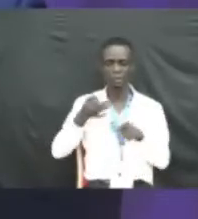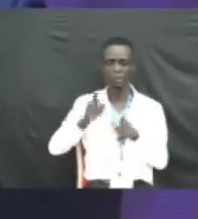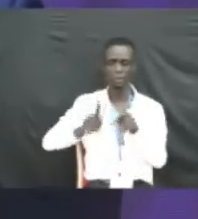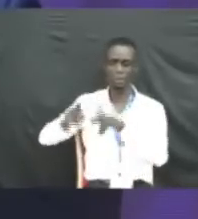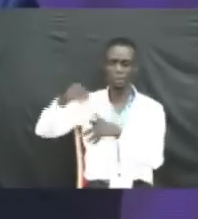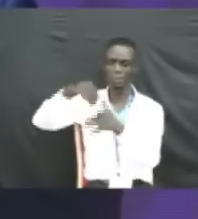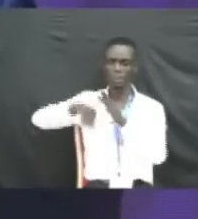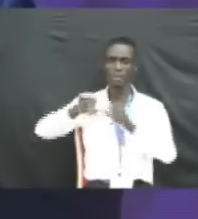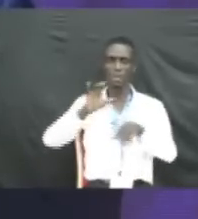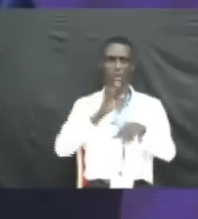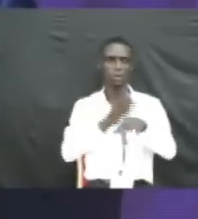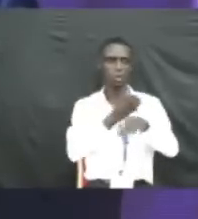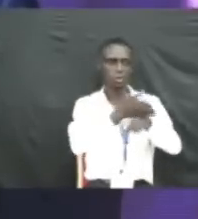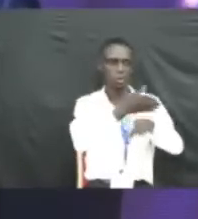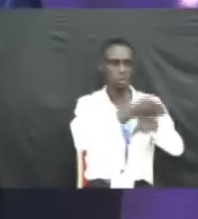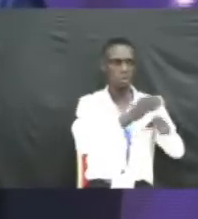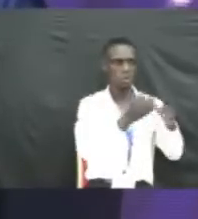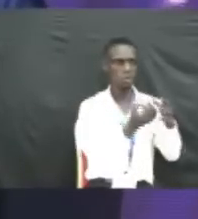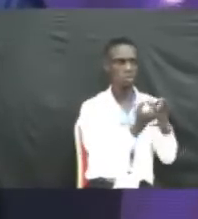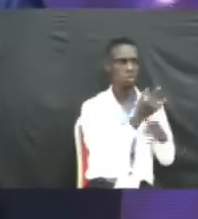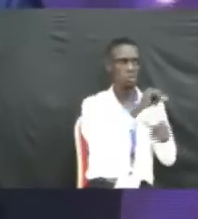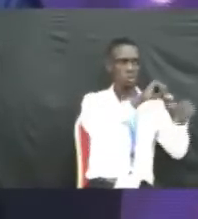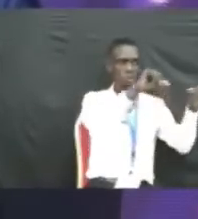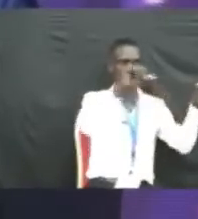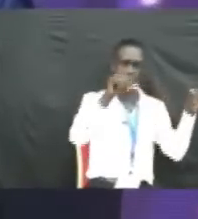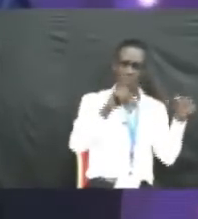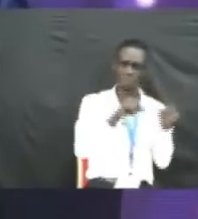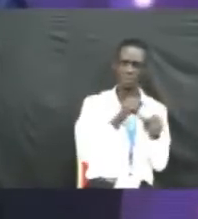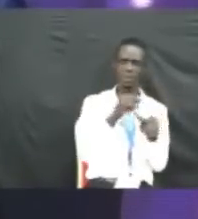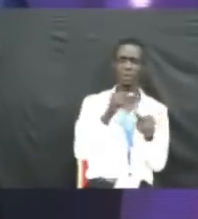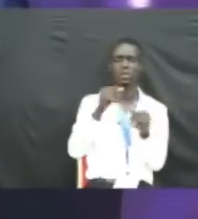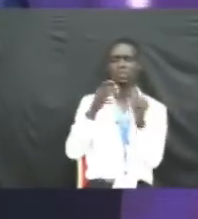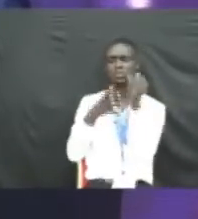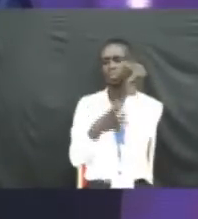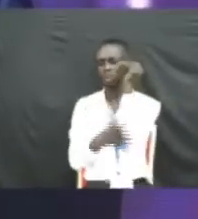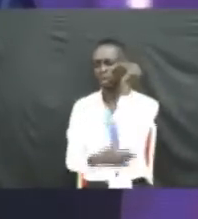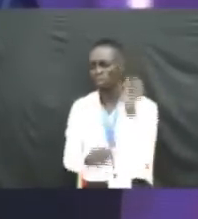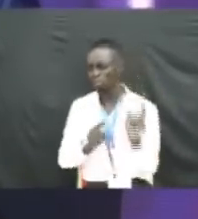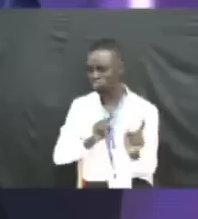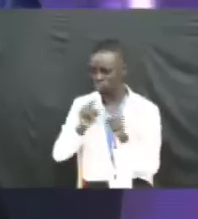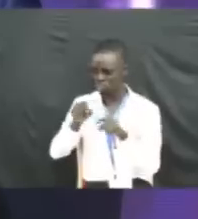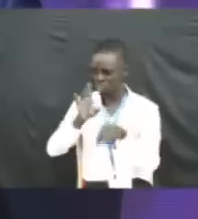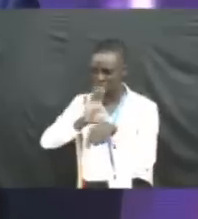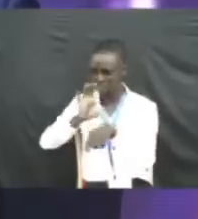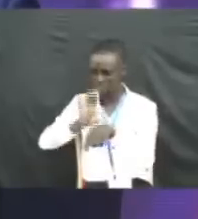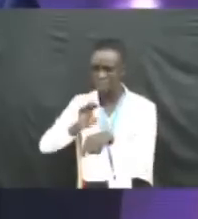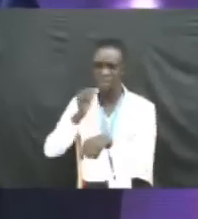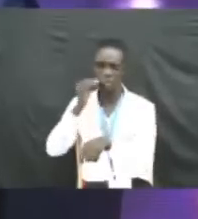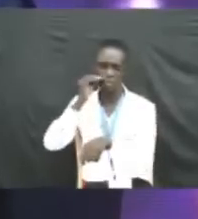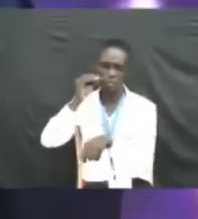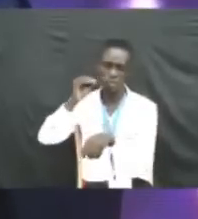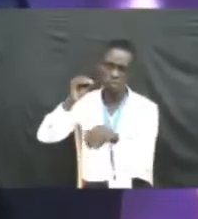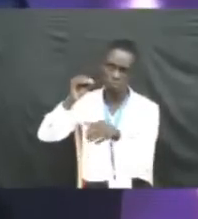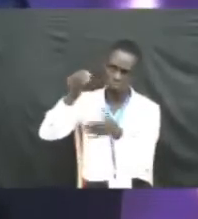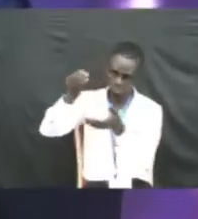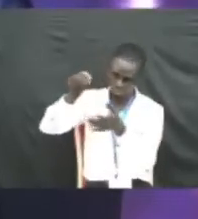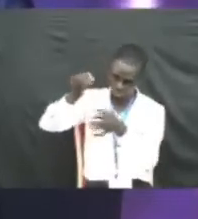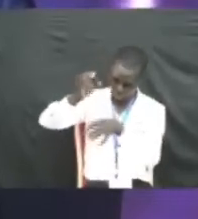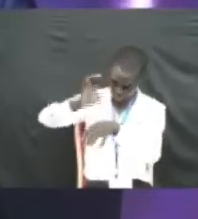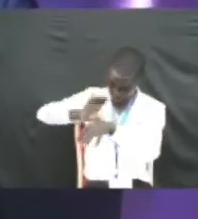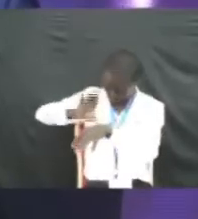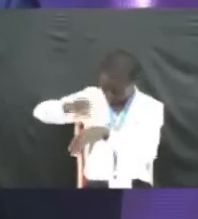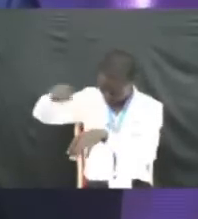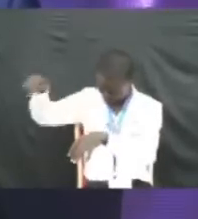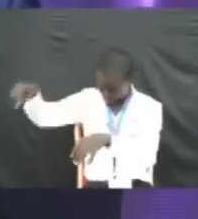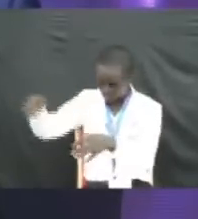areas. Poor evening church attendance including ministry classes and home cell meetings persists in some areas.